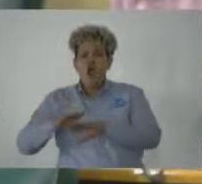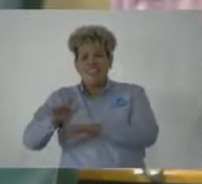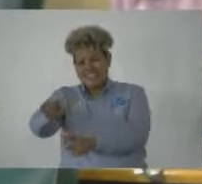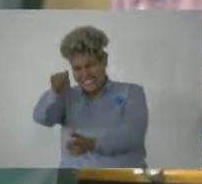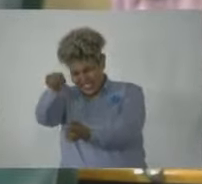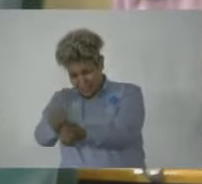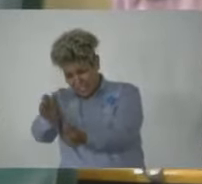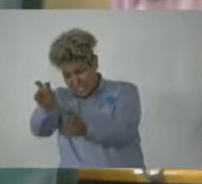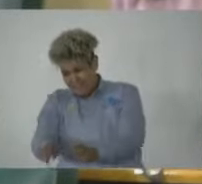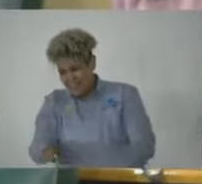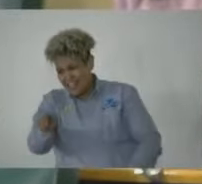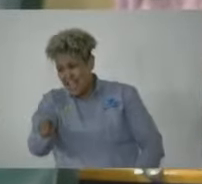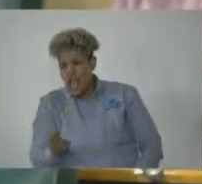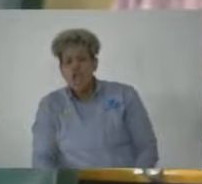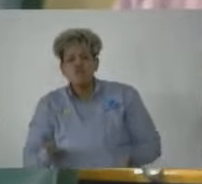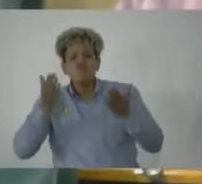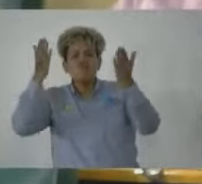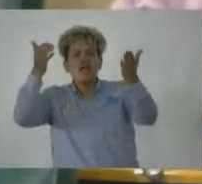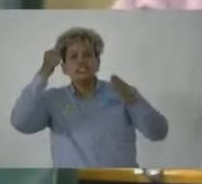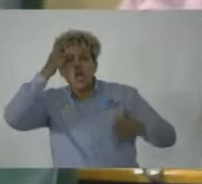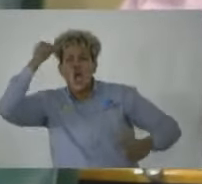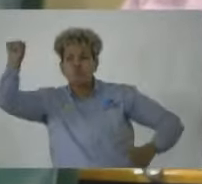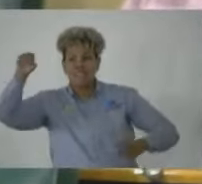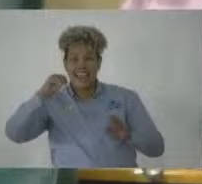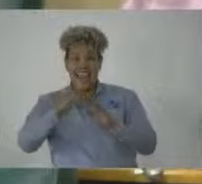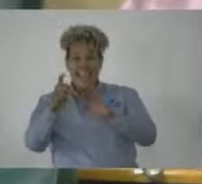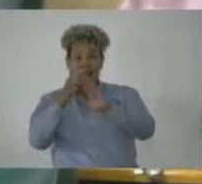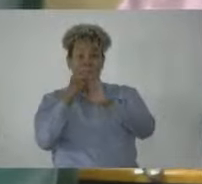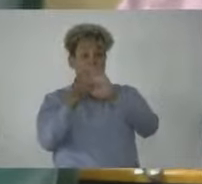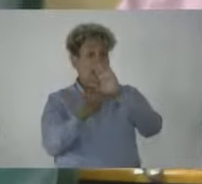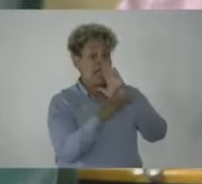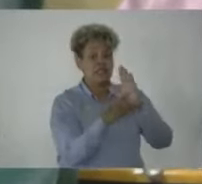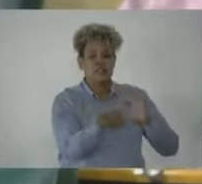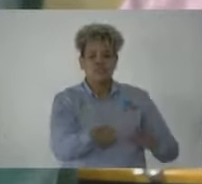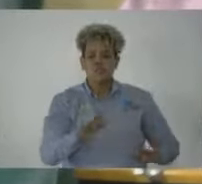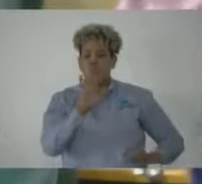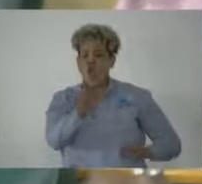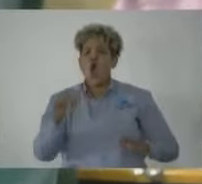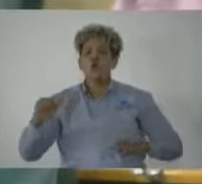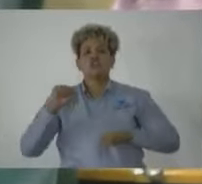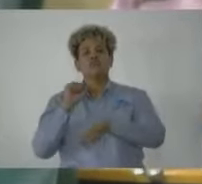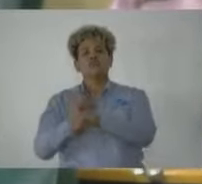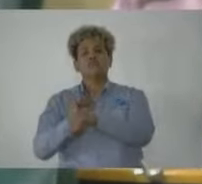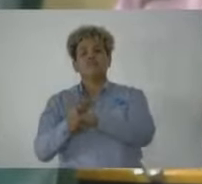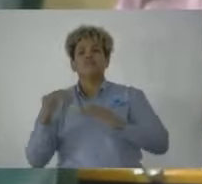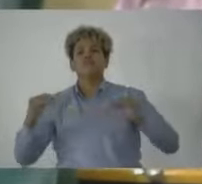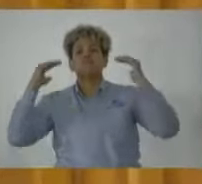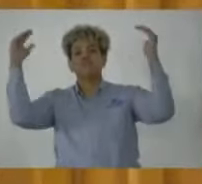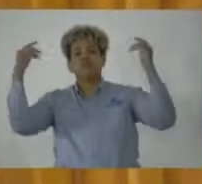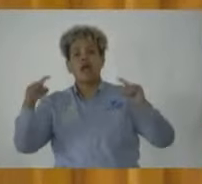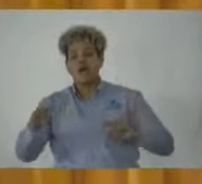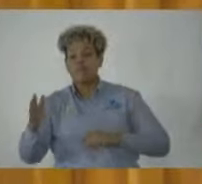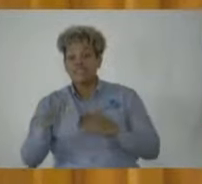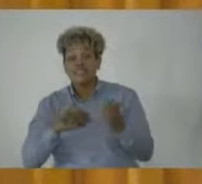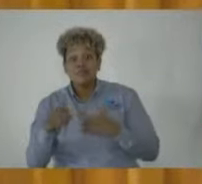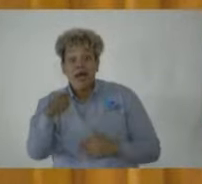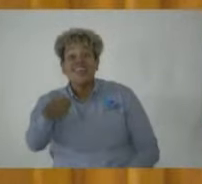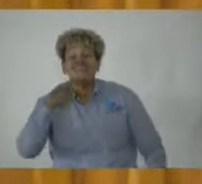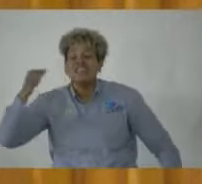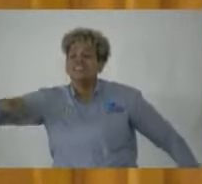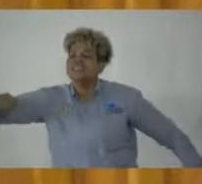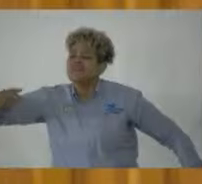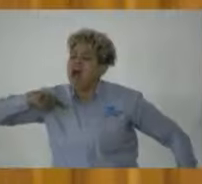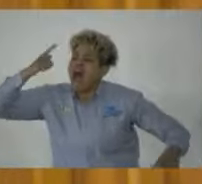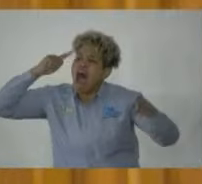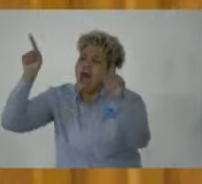specifically, he raises an objection in principle to her appointment, despite the opposition having supported that